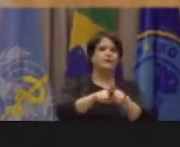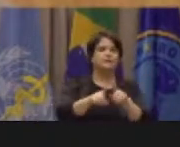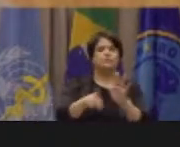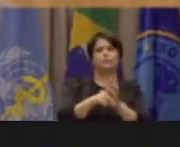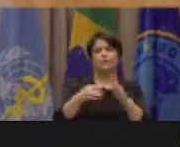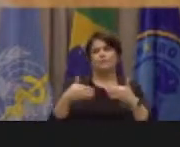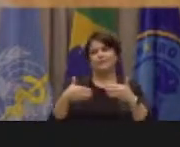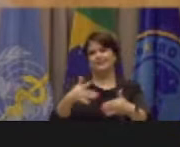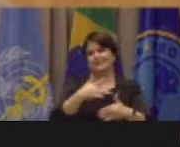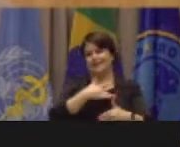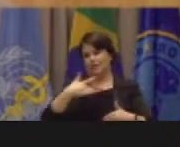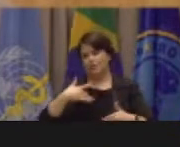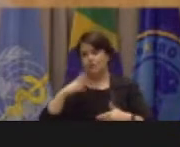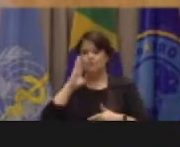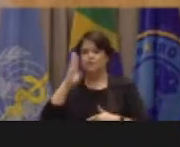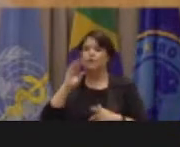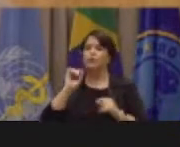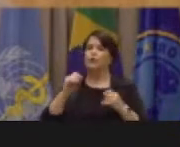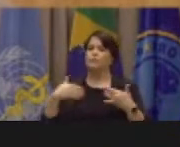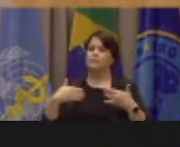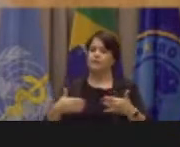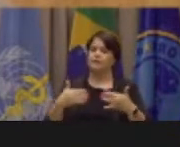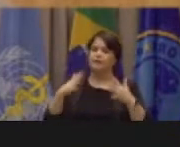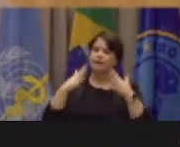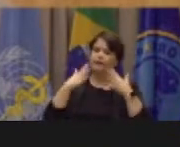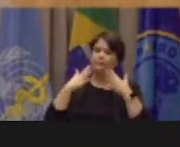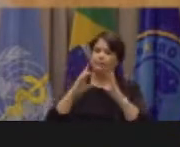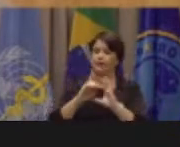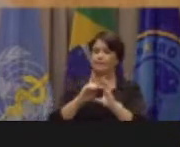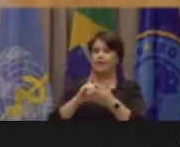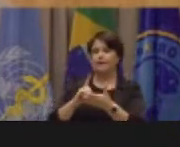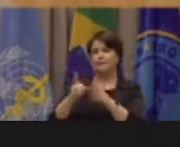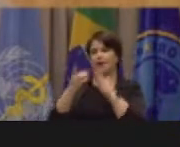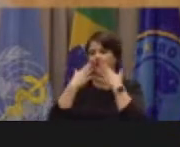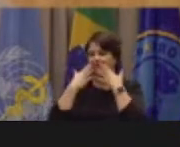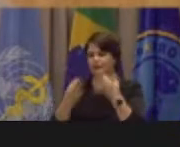partnership of the Ministry of Health, especially the Department of